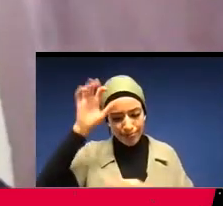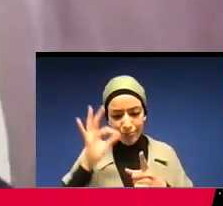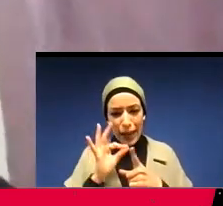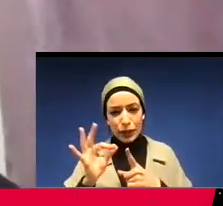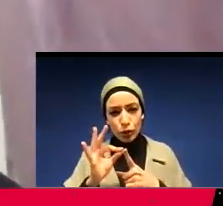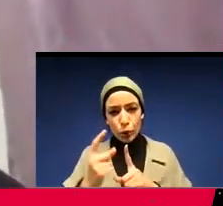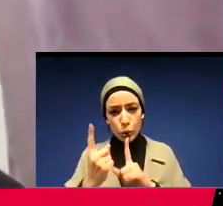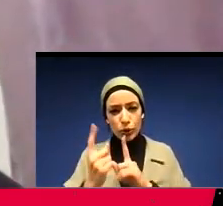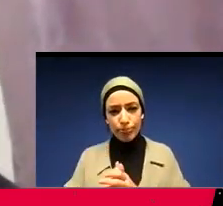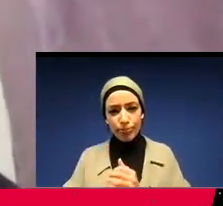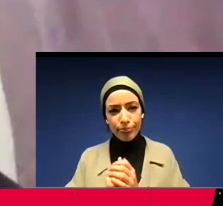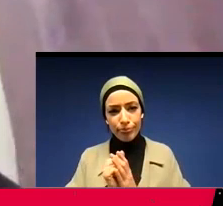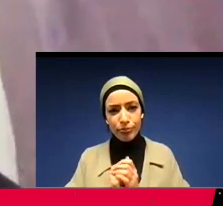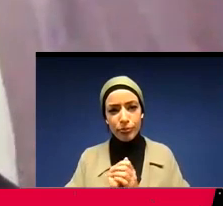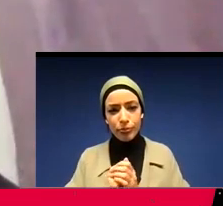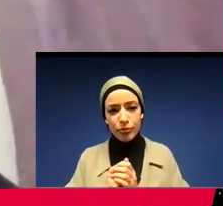interview